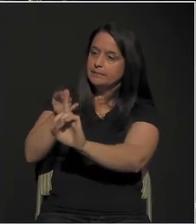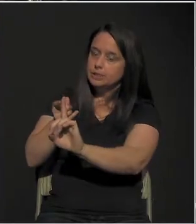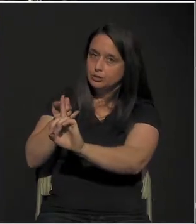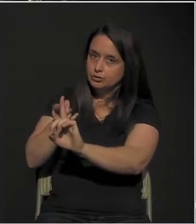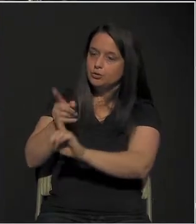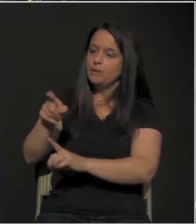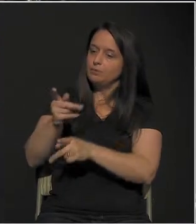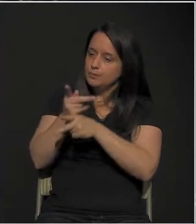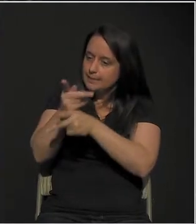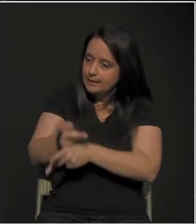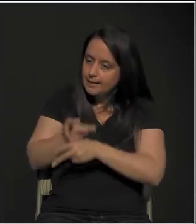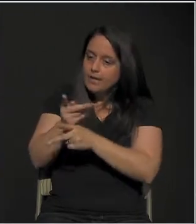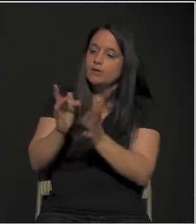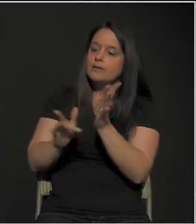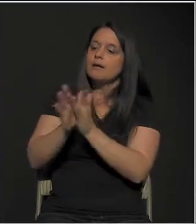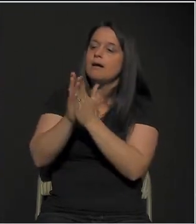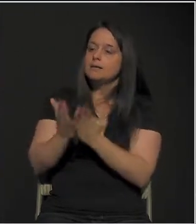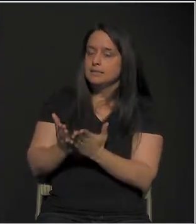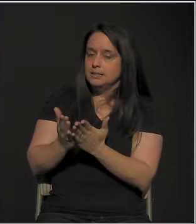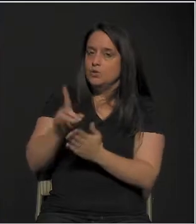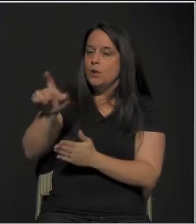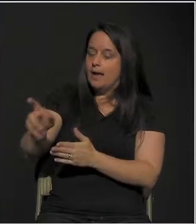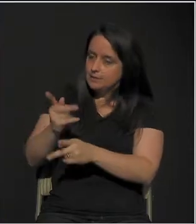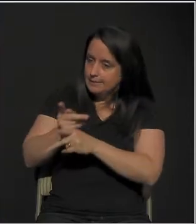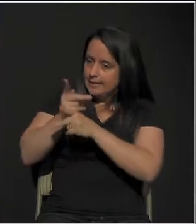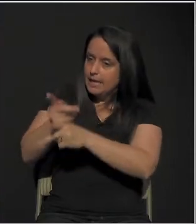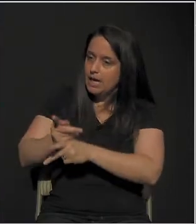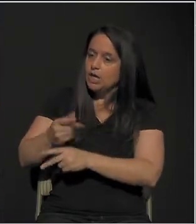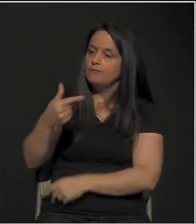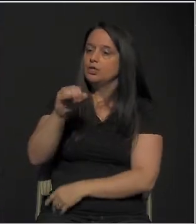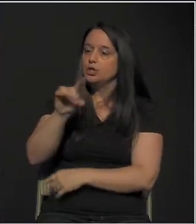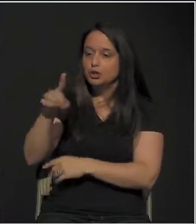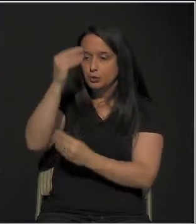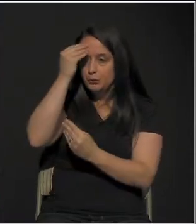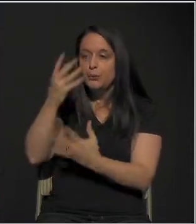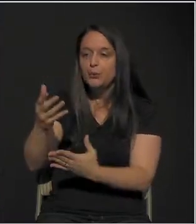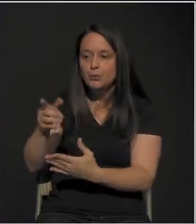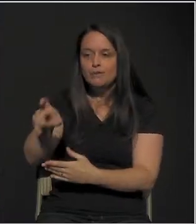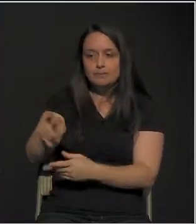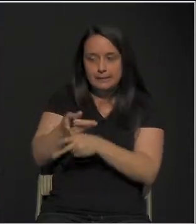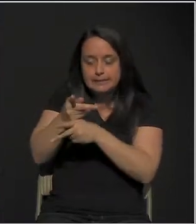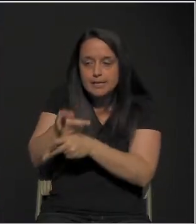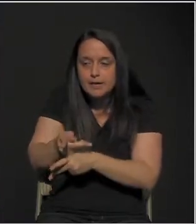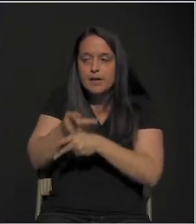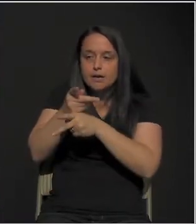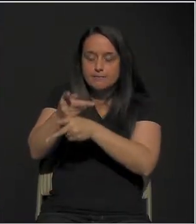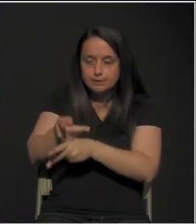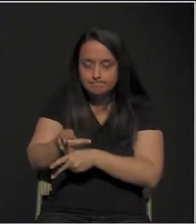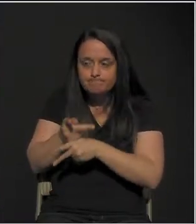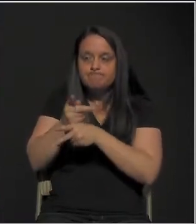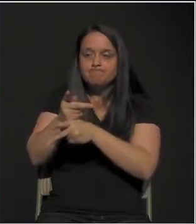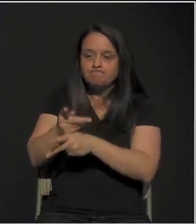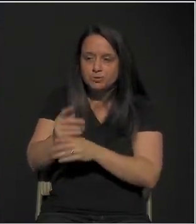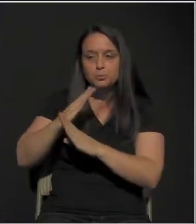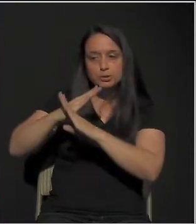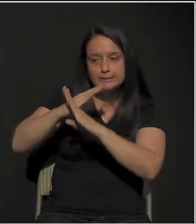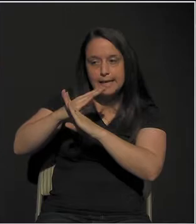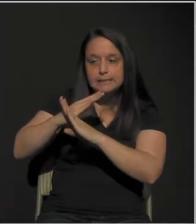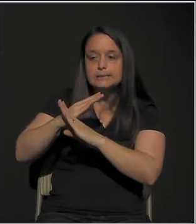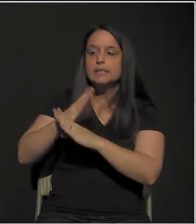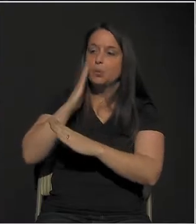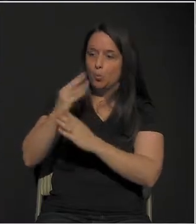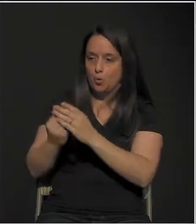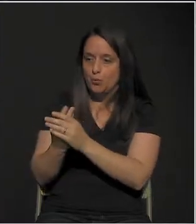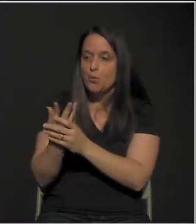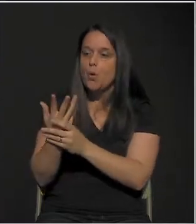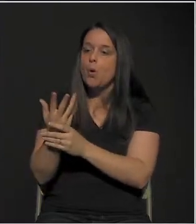this gospel. You have to take care of this good news. And you've got to see that it's going to be nurtured. It's going to be well taken care of. It's going to be protected. It's going to